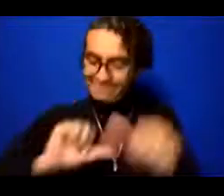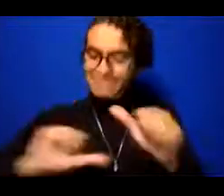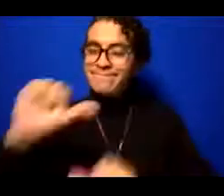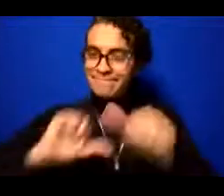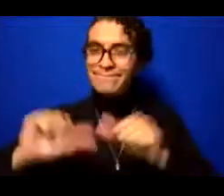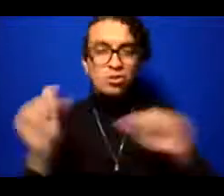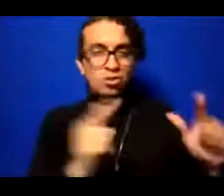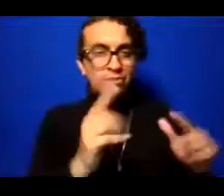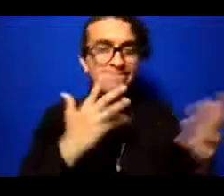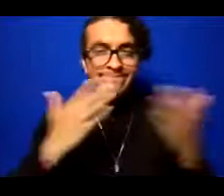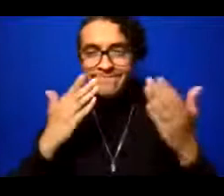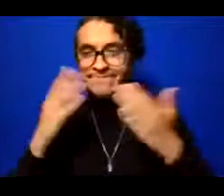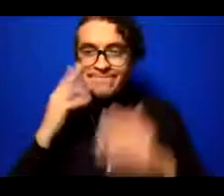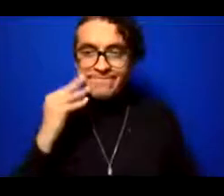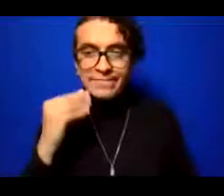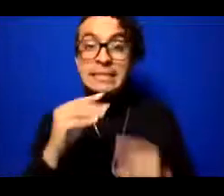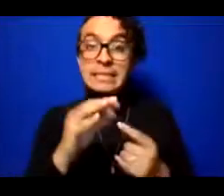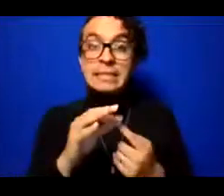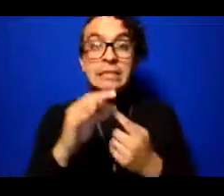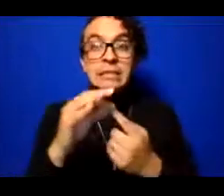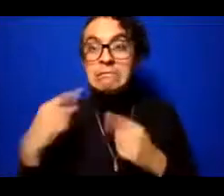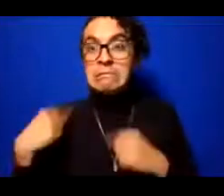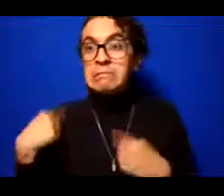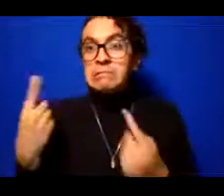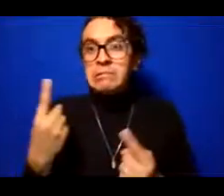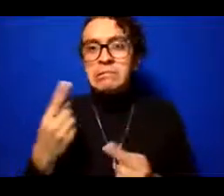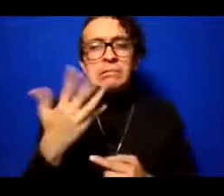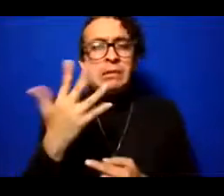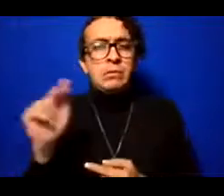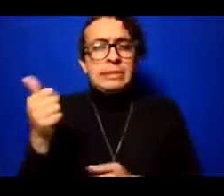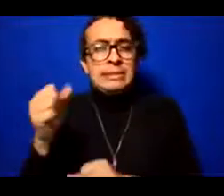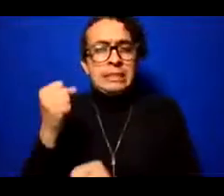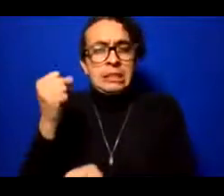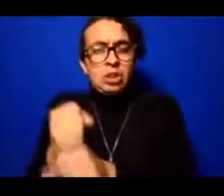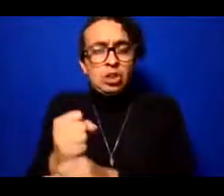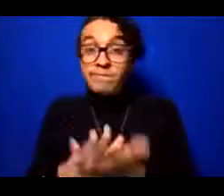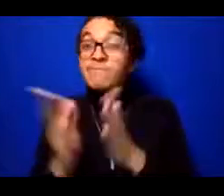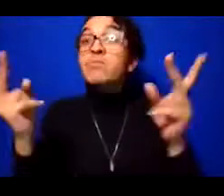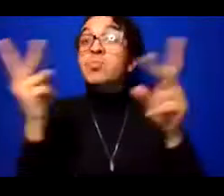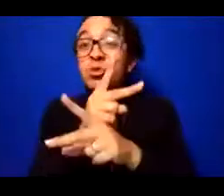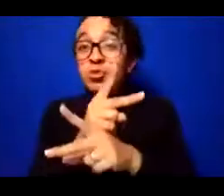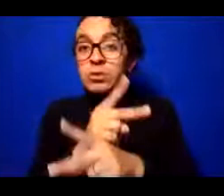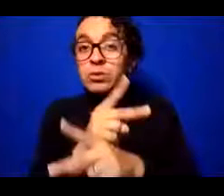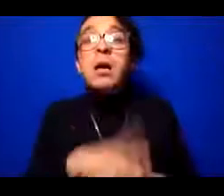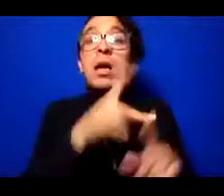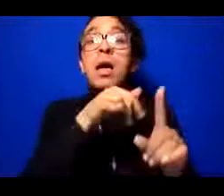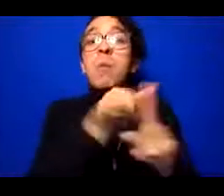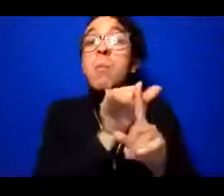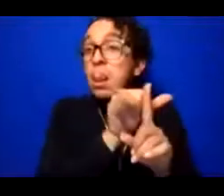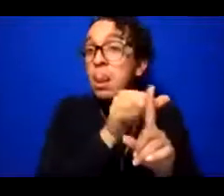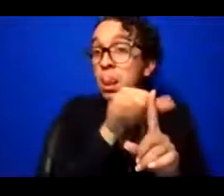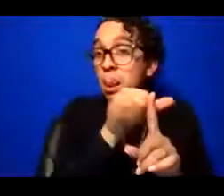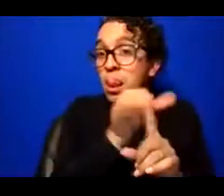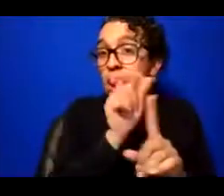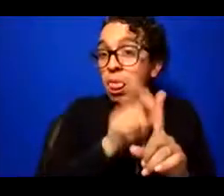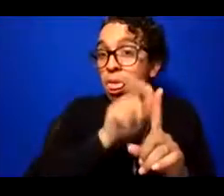would say with increasing frequency over the past, I would say 5 to 10 years. I think bullying has always been around,